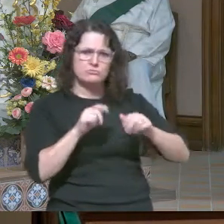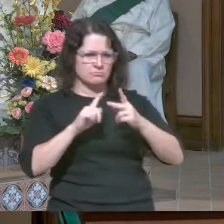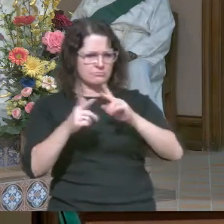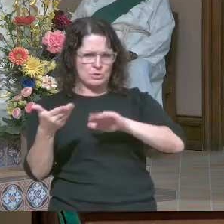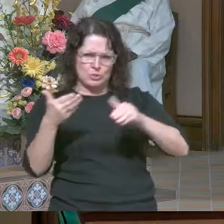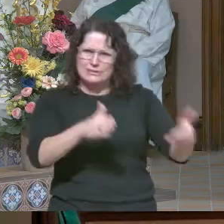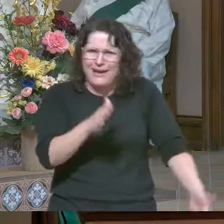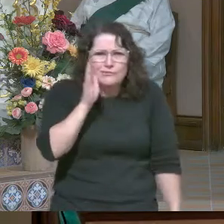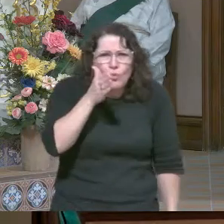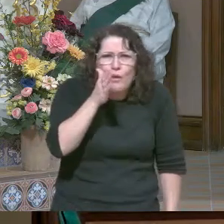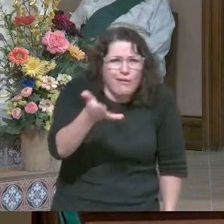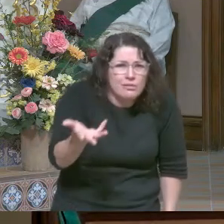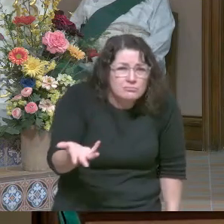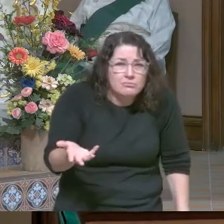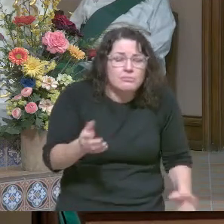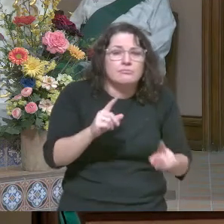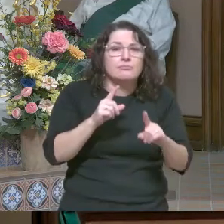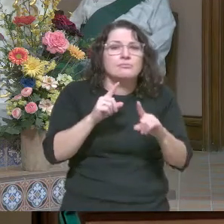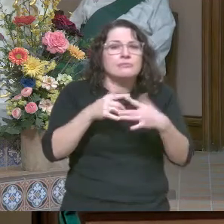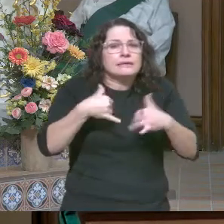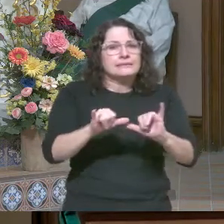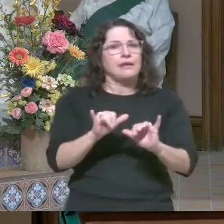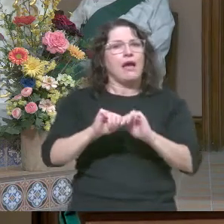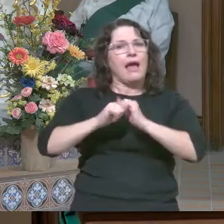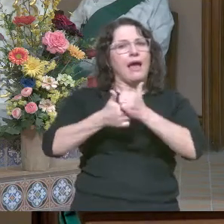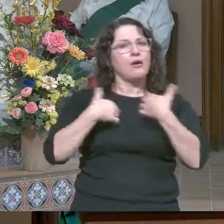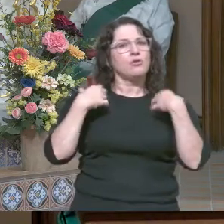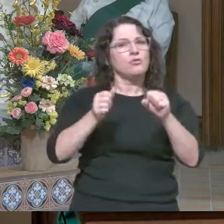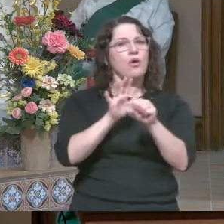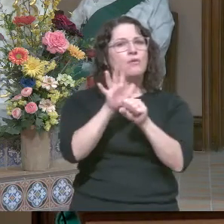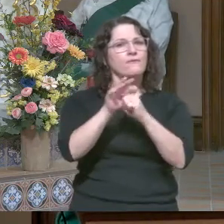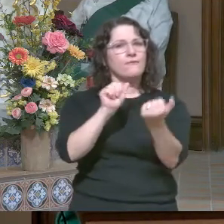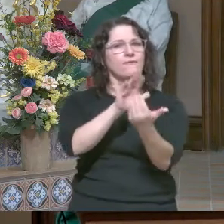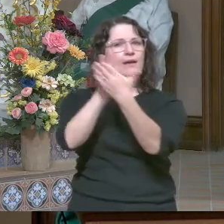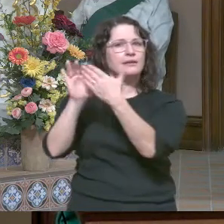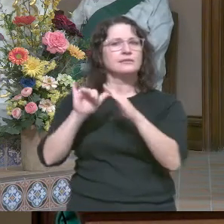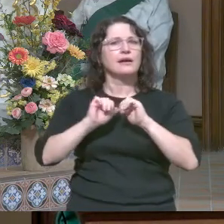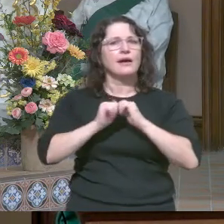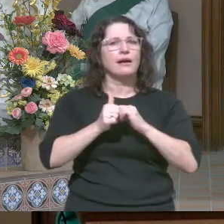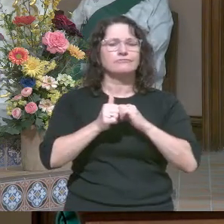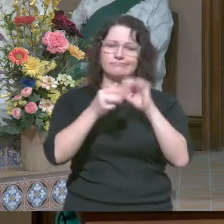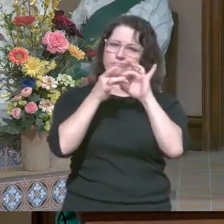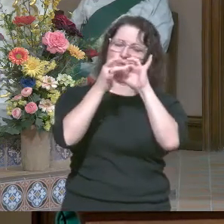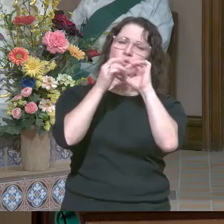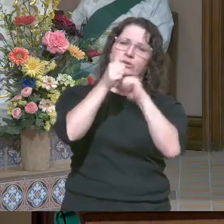us. It's all strengthened by his relationship with the Father.